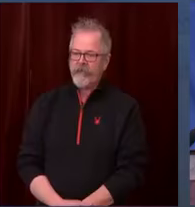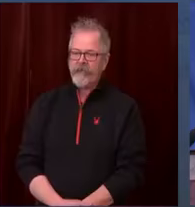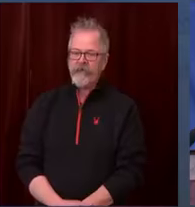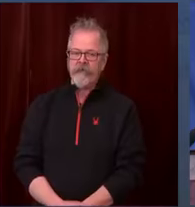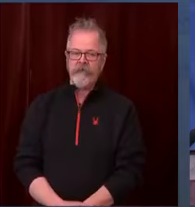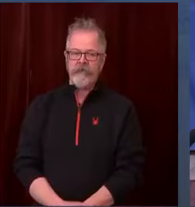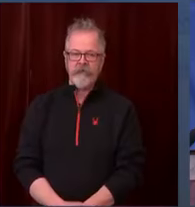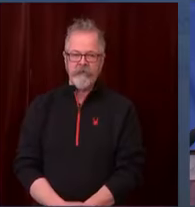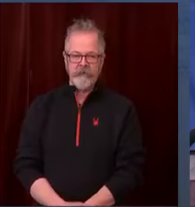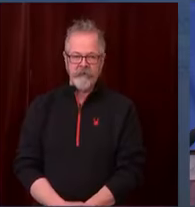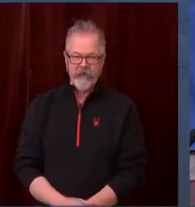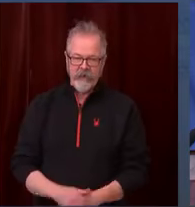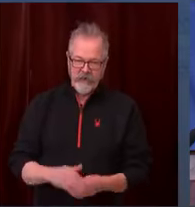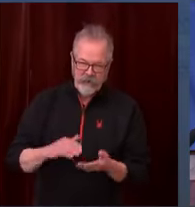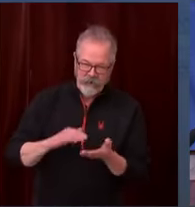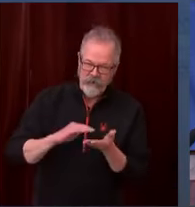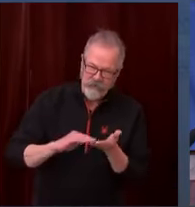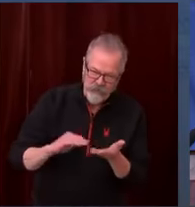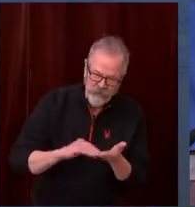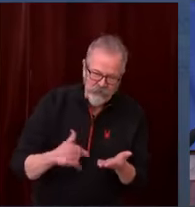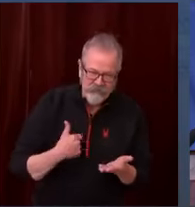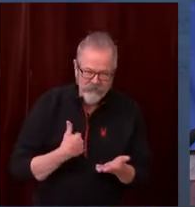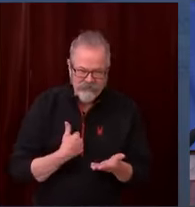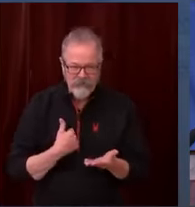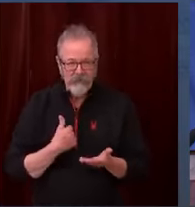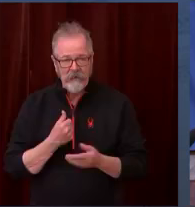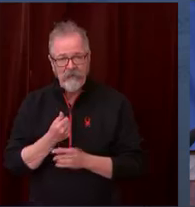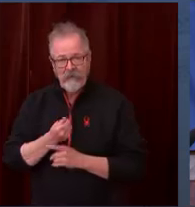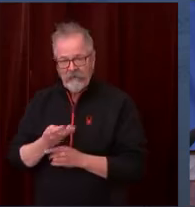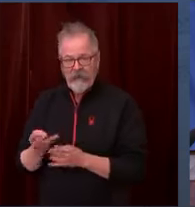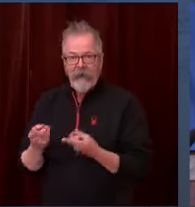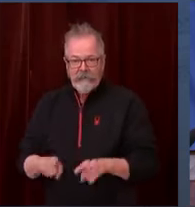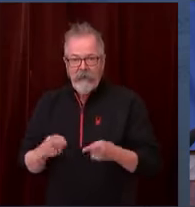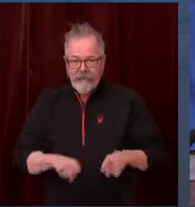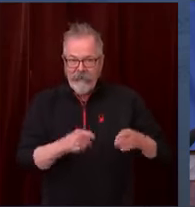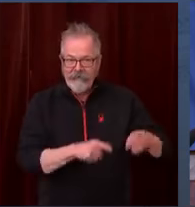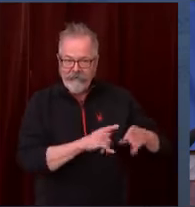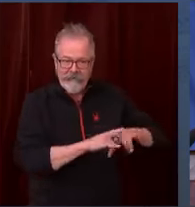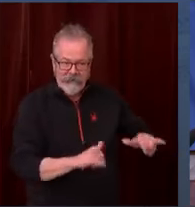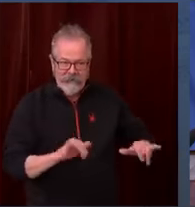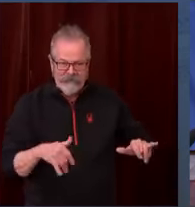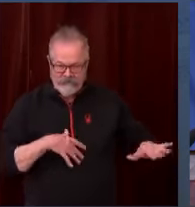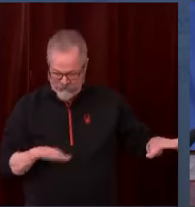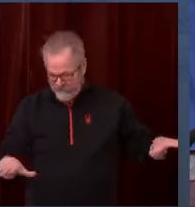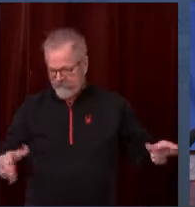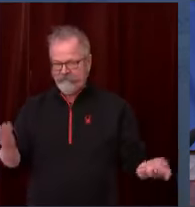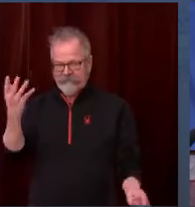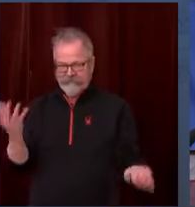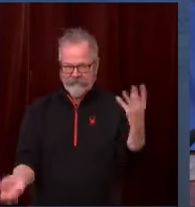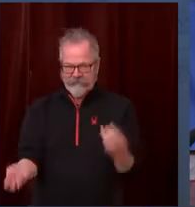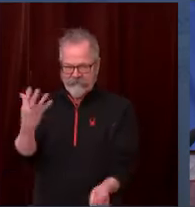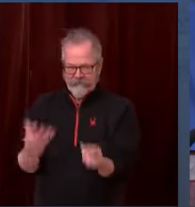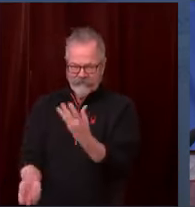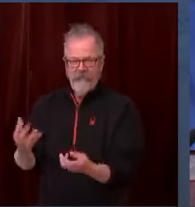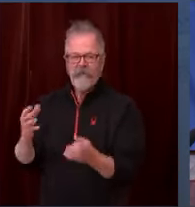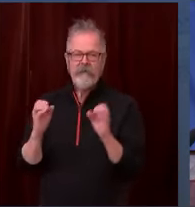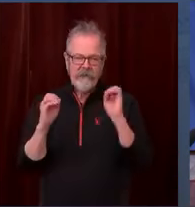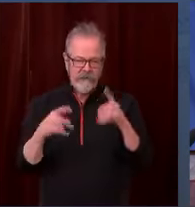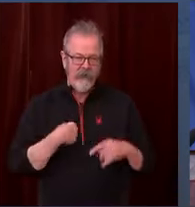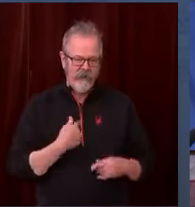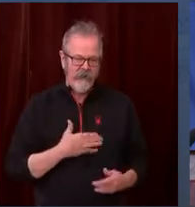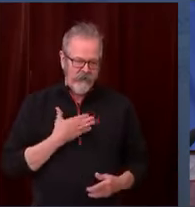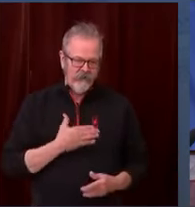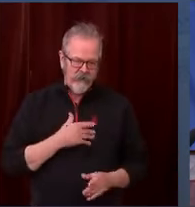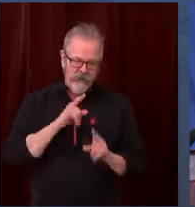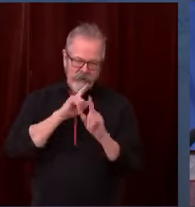excuse me, we have a few things going on today in our state government. I'm happy to stand for your questions. First question comes from Rachel with